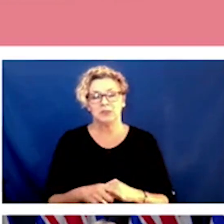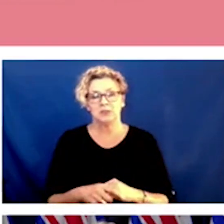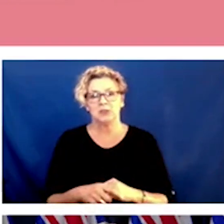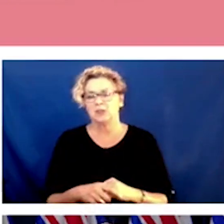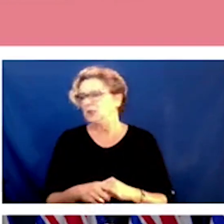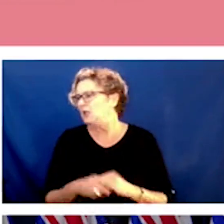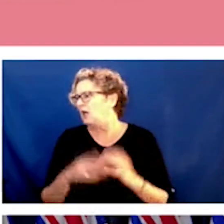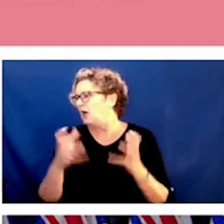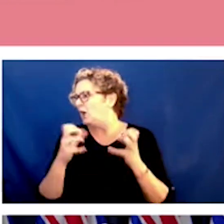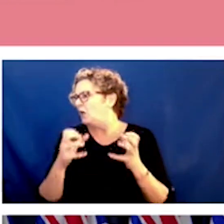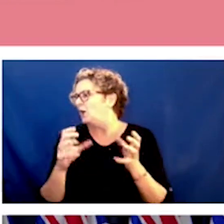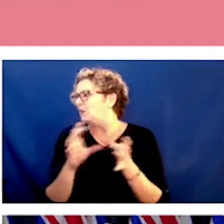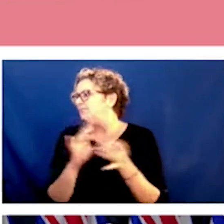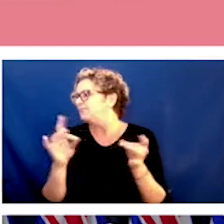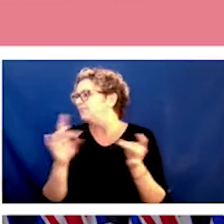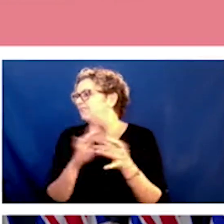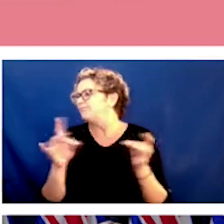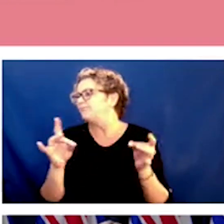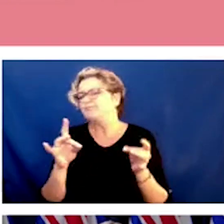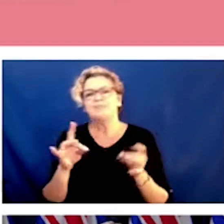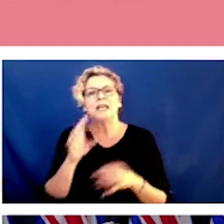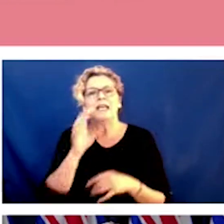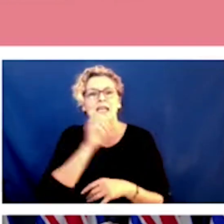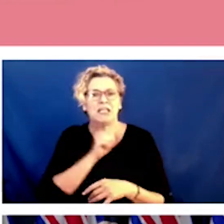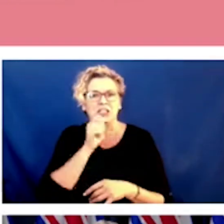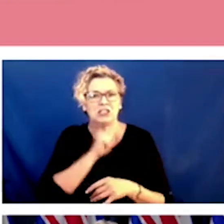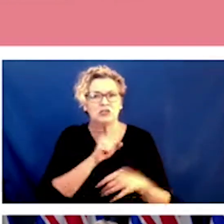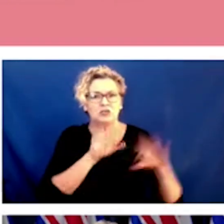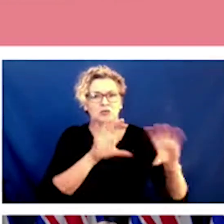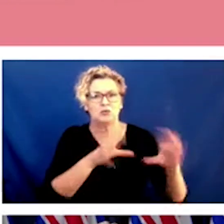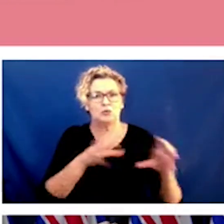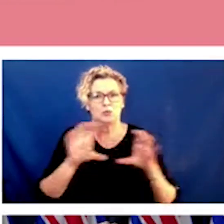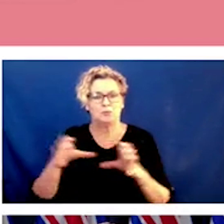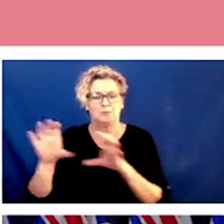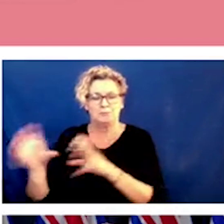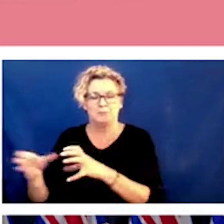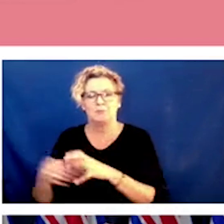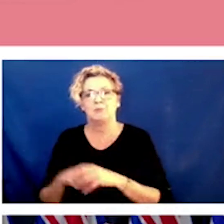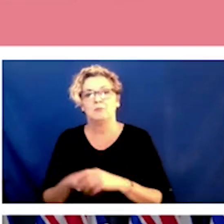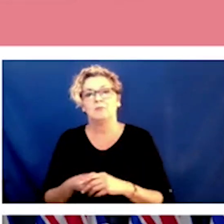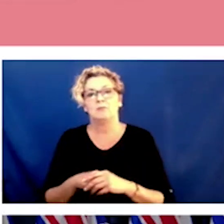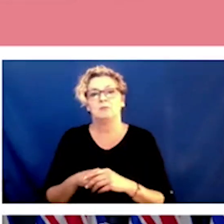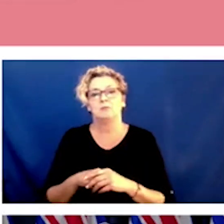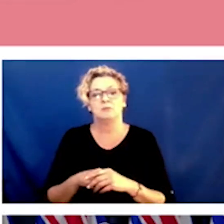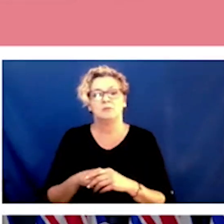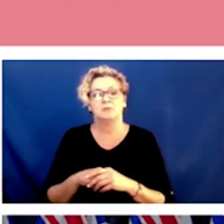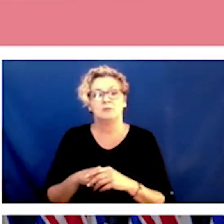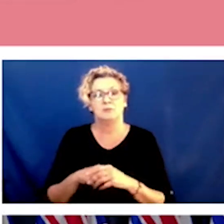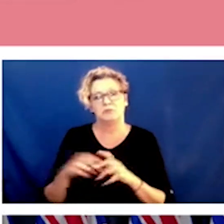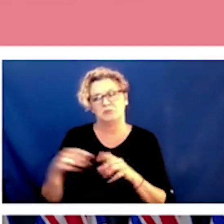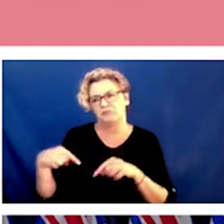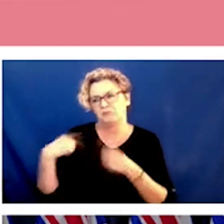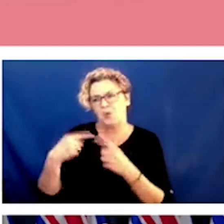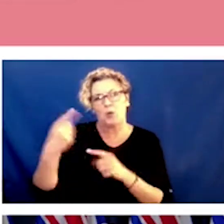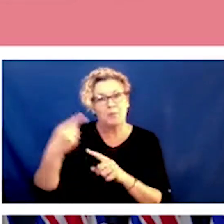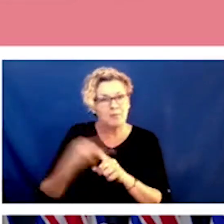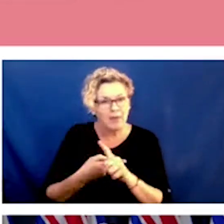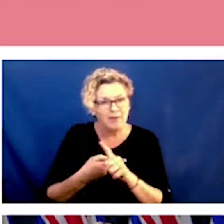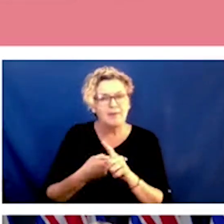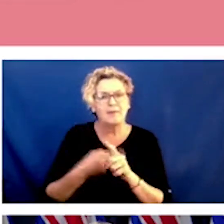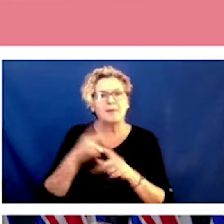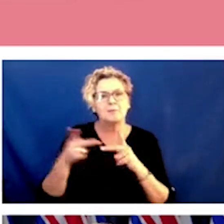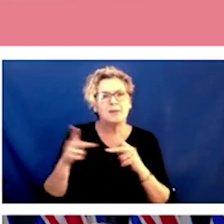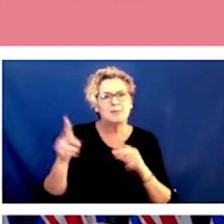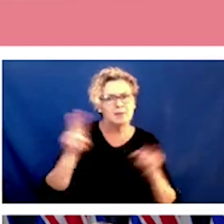The same can be said about the number of people who are in critical care in British Columbia, where the number is smaller